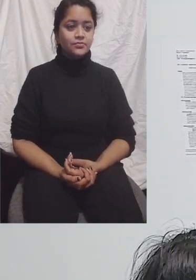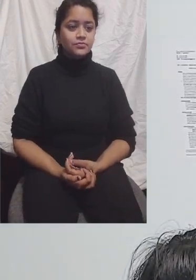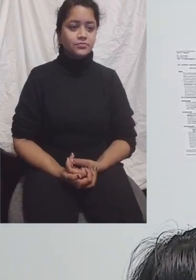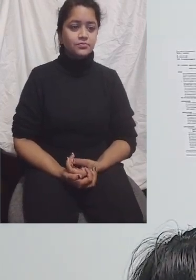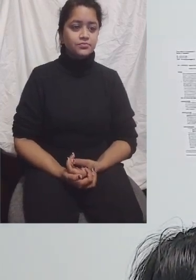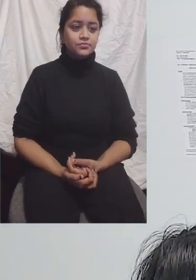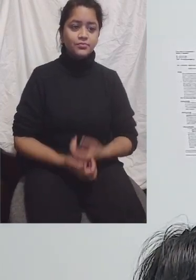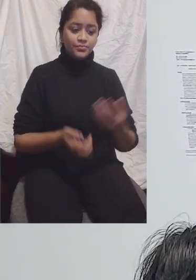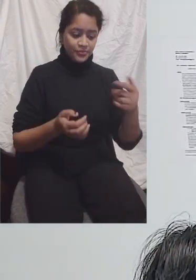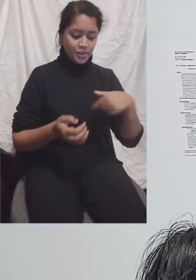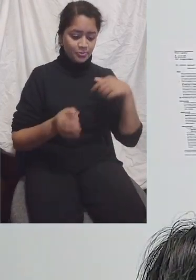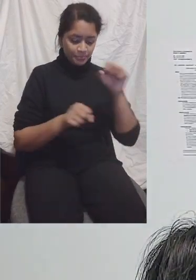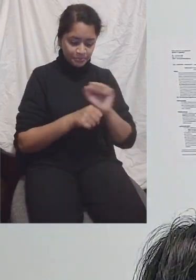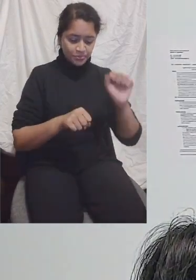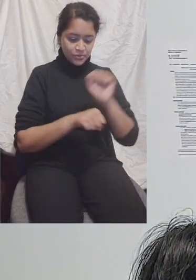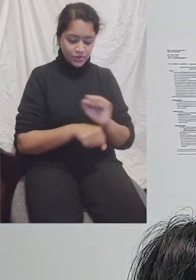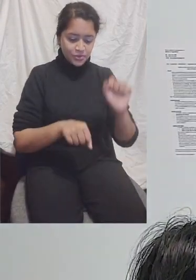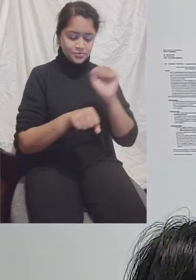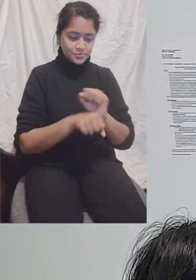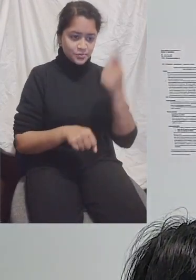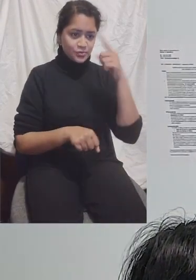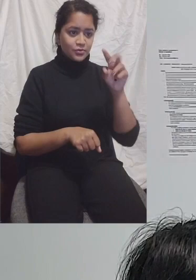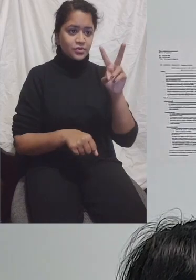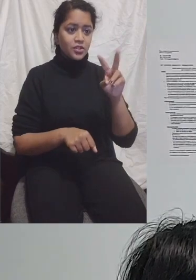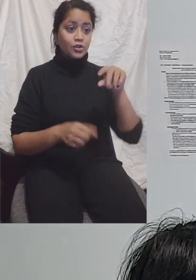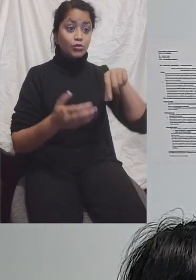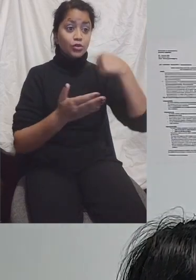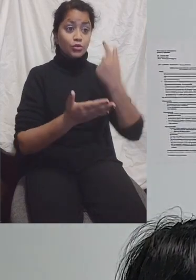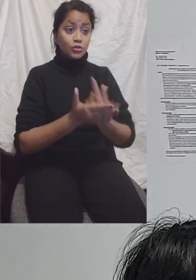years. 8 years already. Yeah. So,